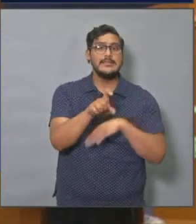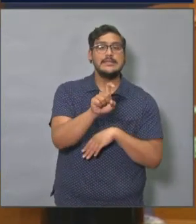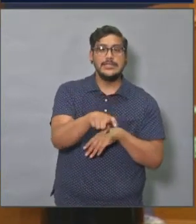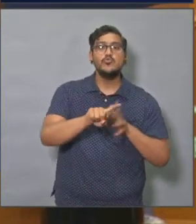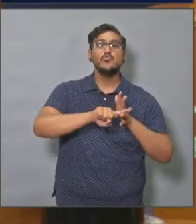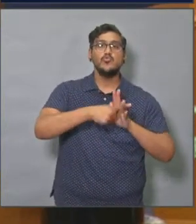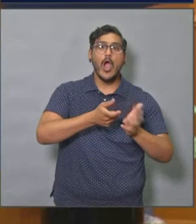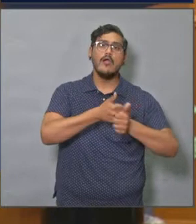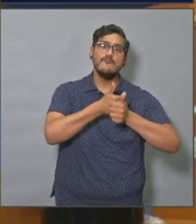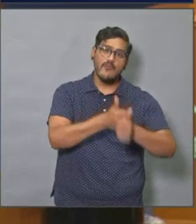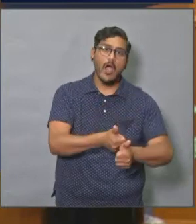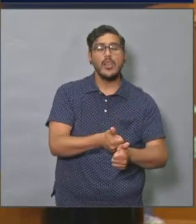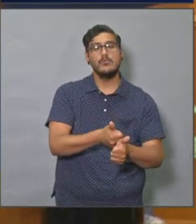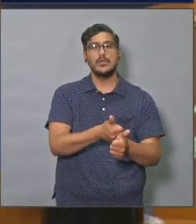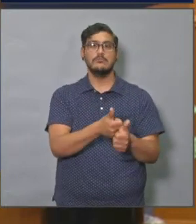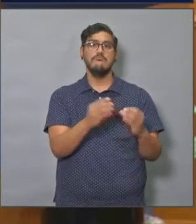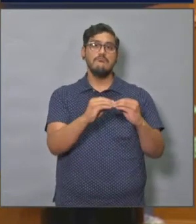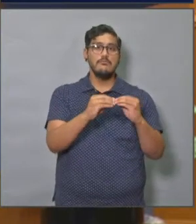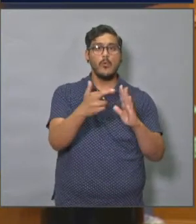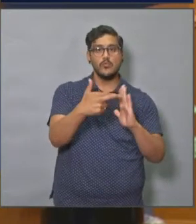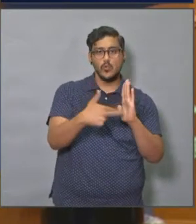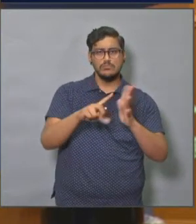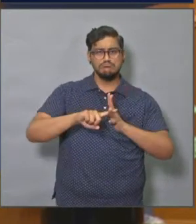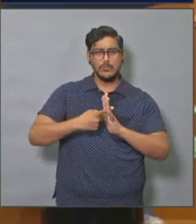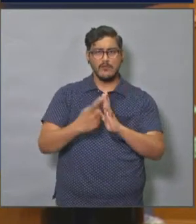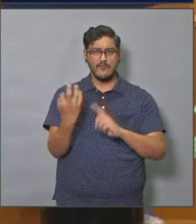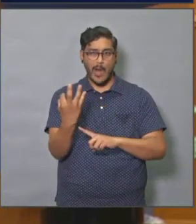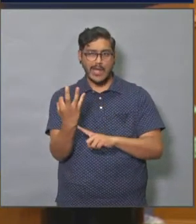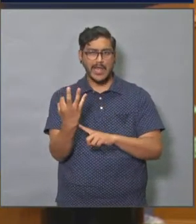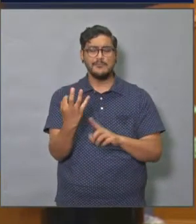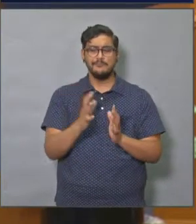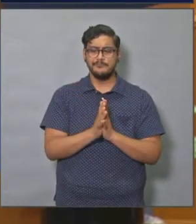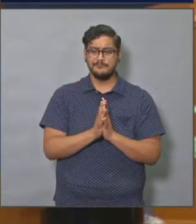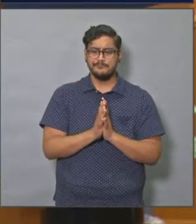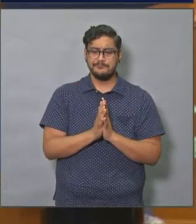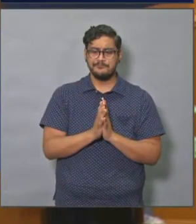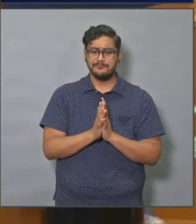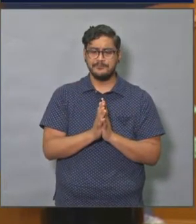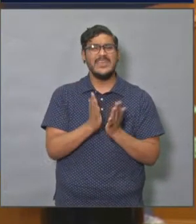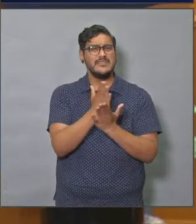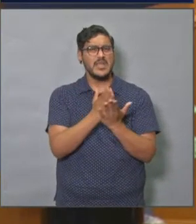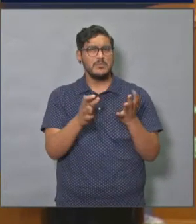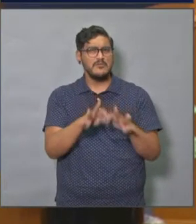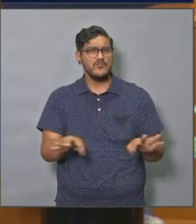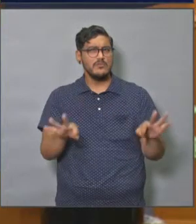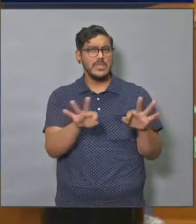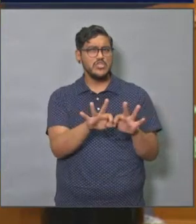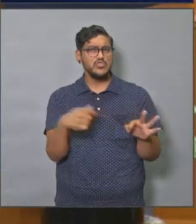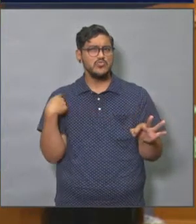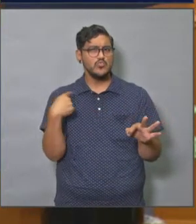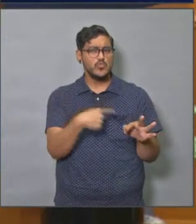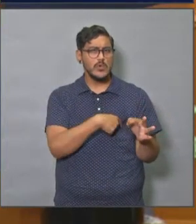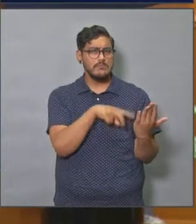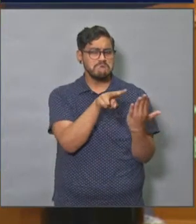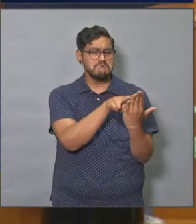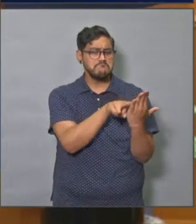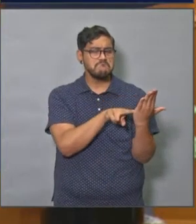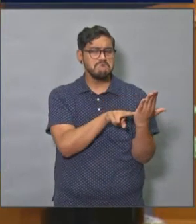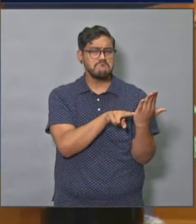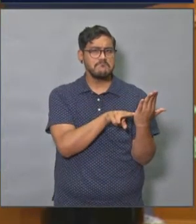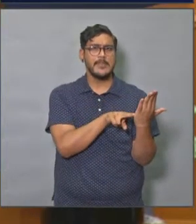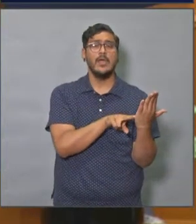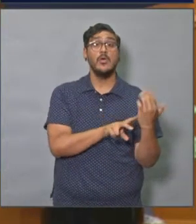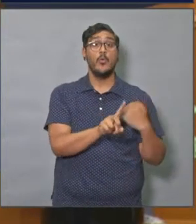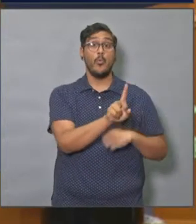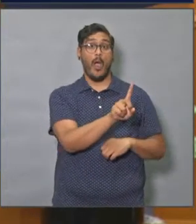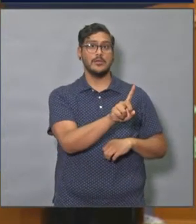Friday? I would point out a couple of pieces of information that I think we also pay attention to. One is